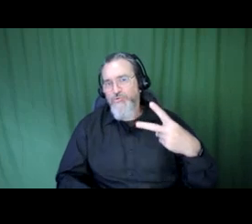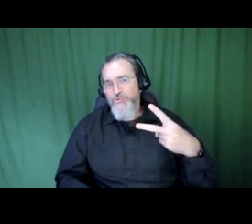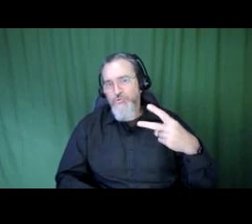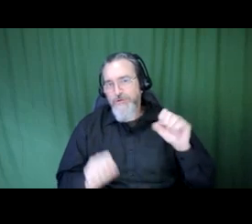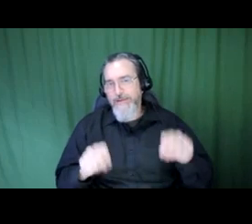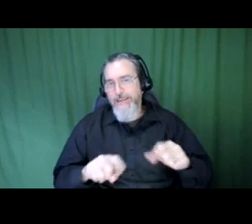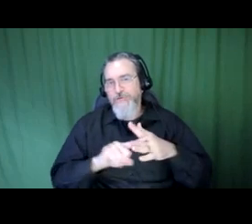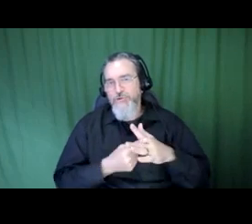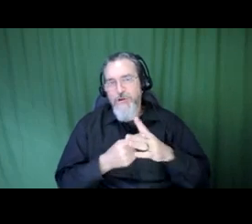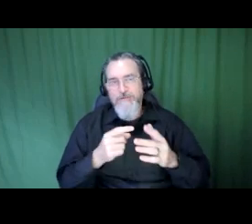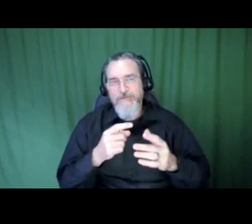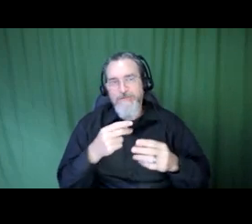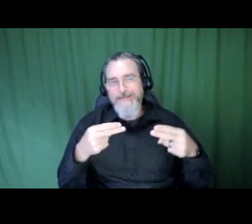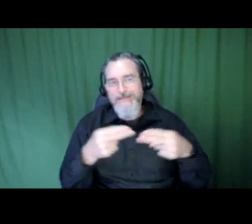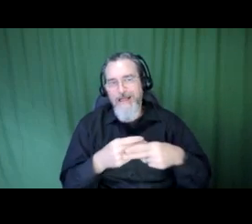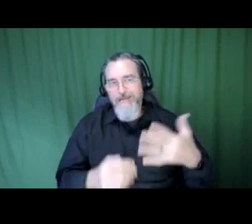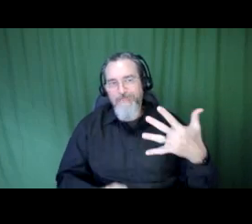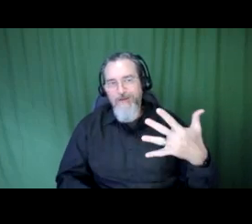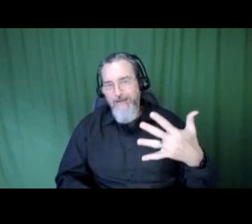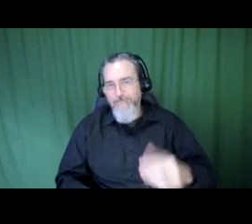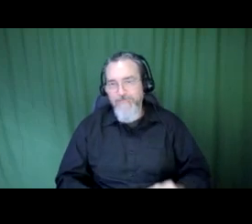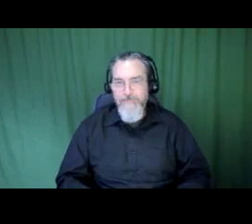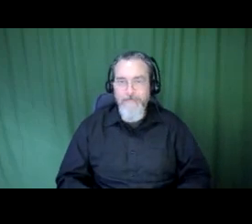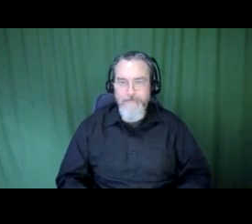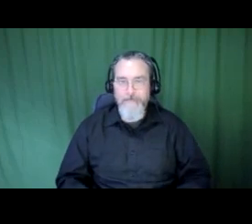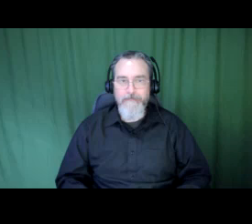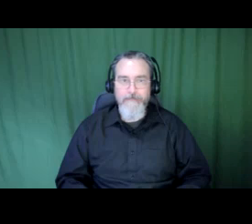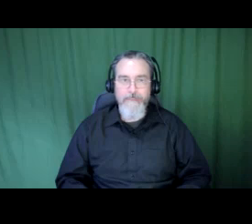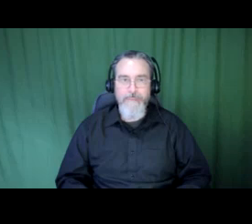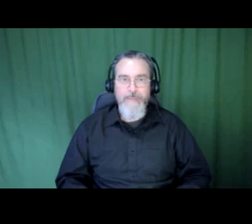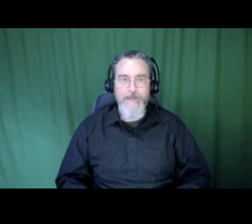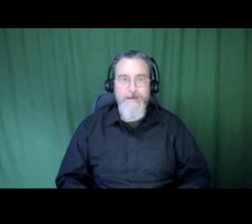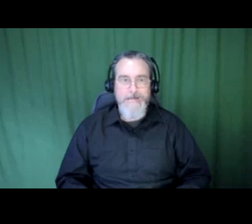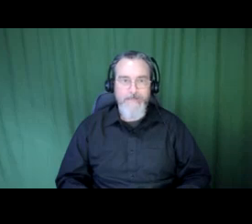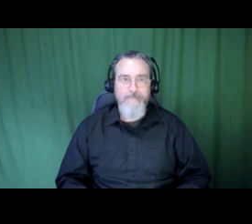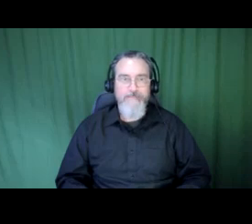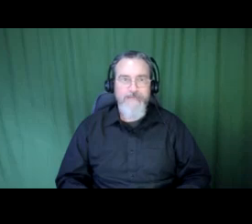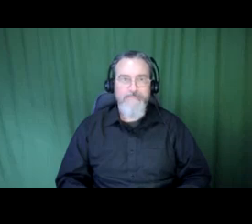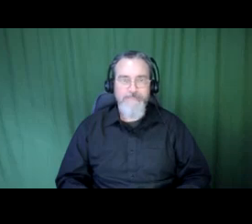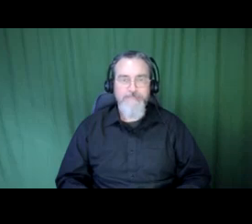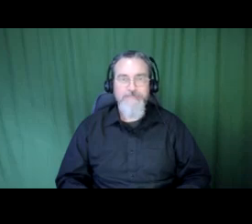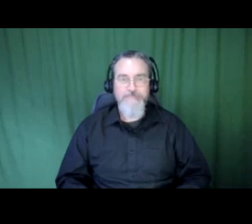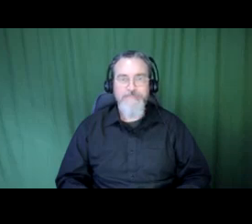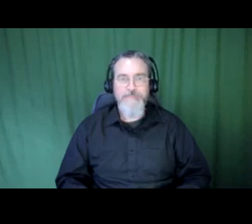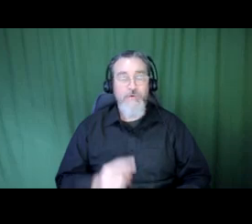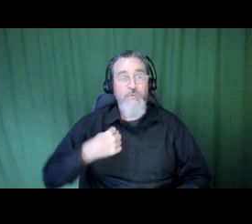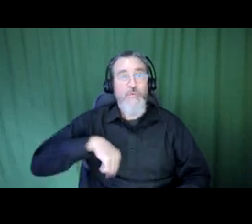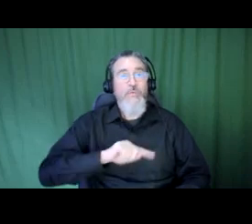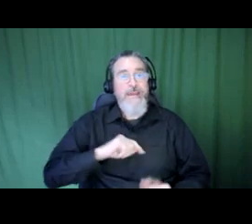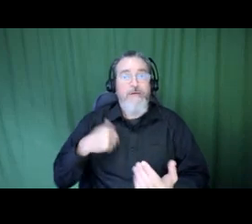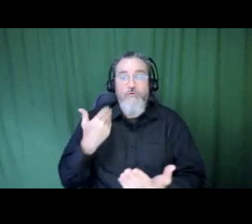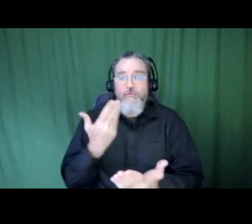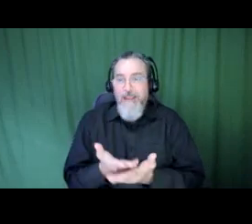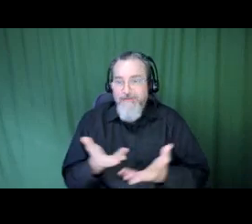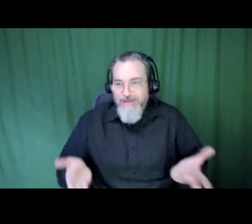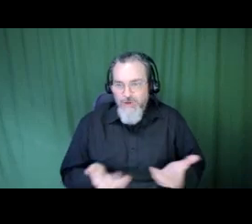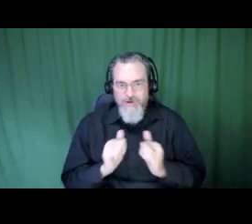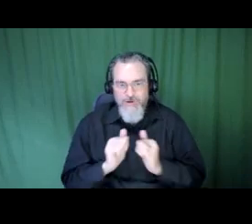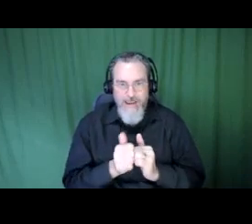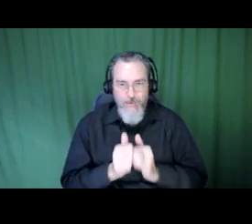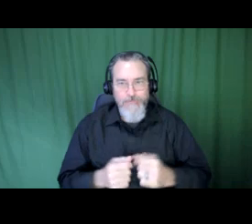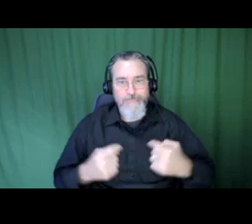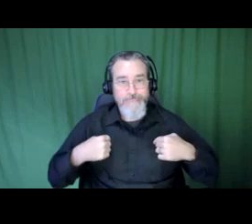land because people have seen this. So here's the premise. Here's how we got here. We are in